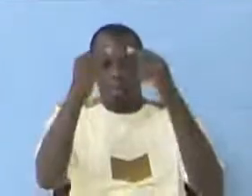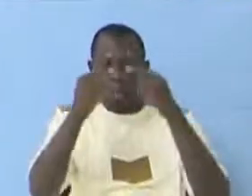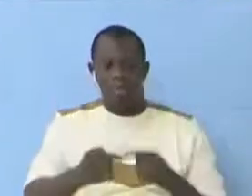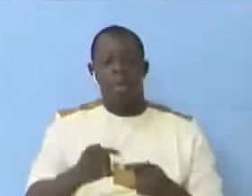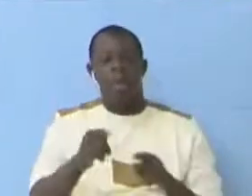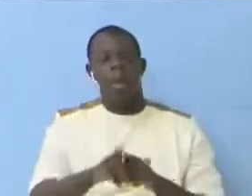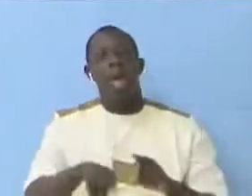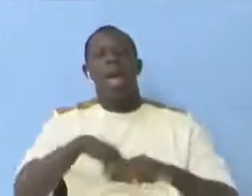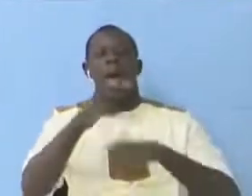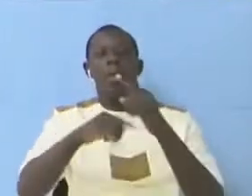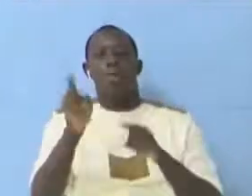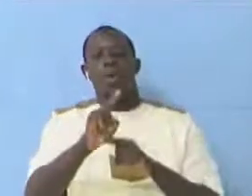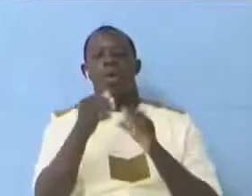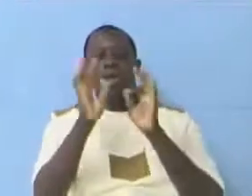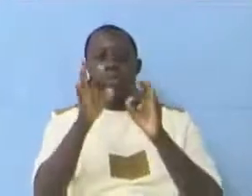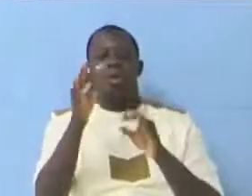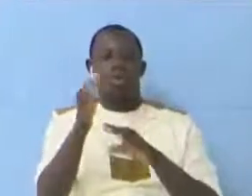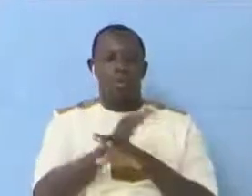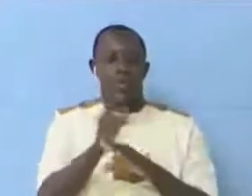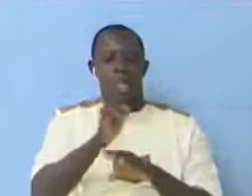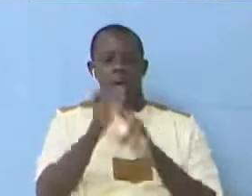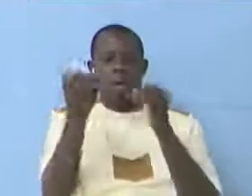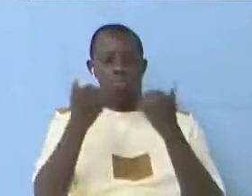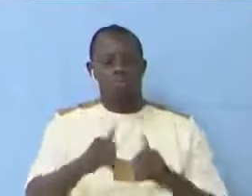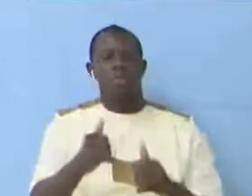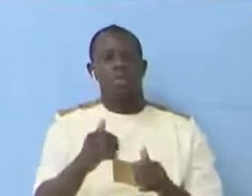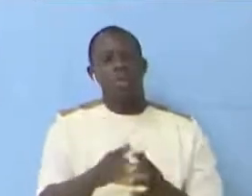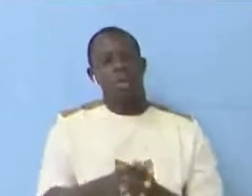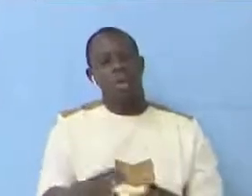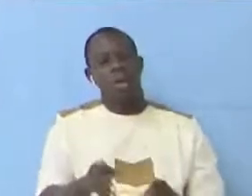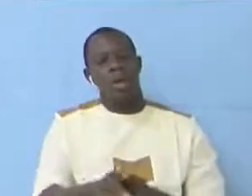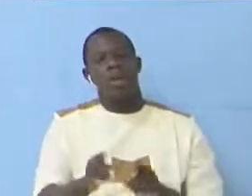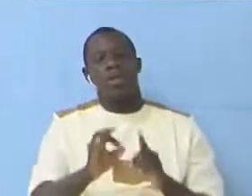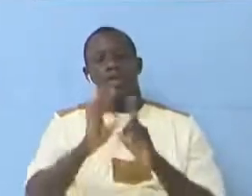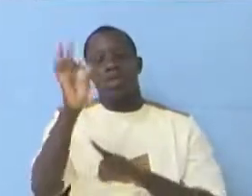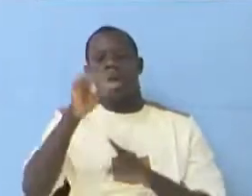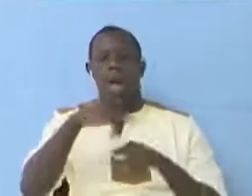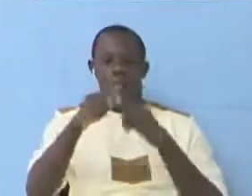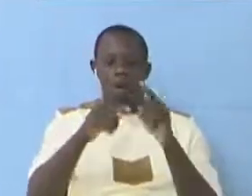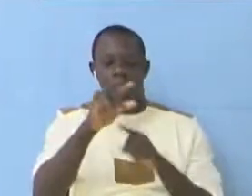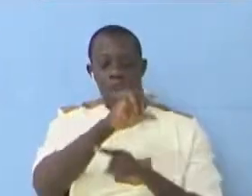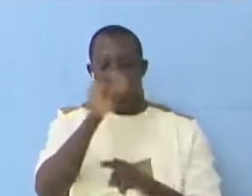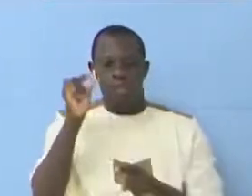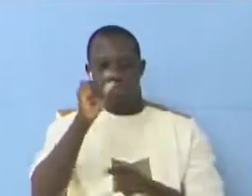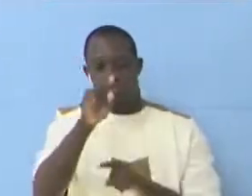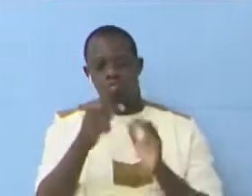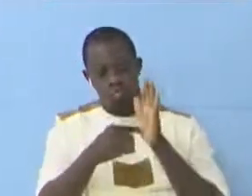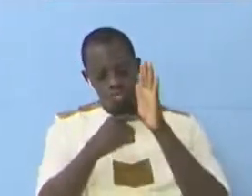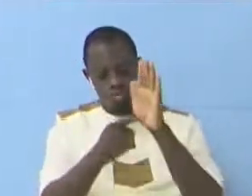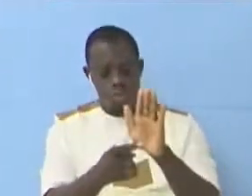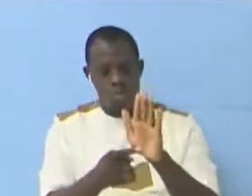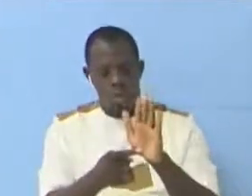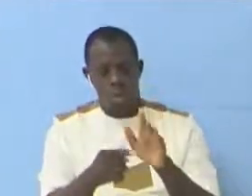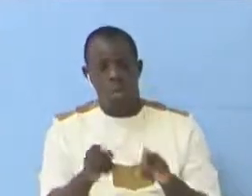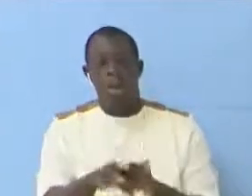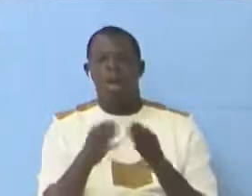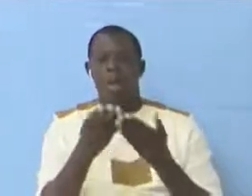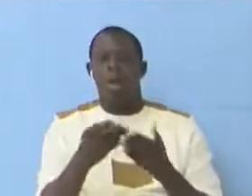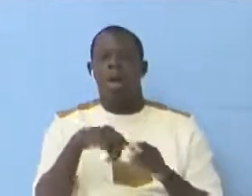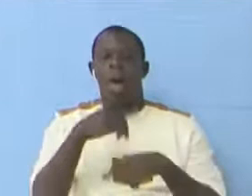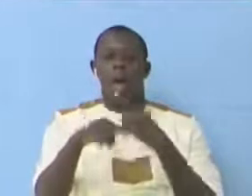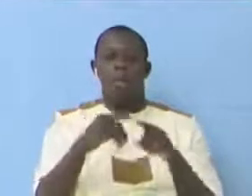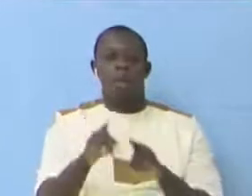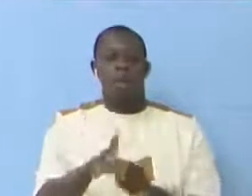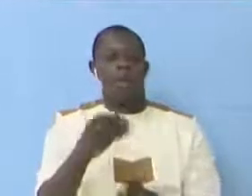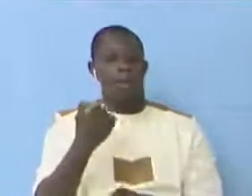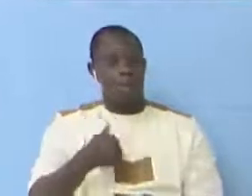or your... surtout tur yi nga feeñal nii. especially the list of these people. yi nga xamante ne dina